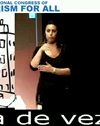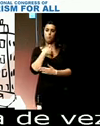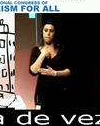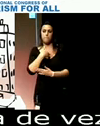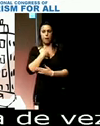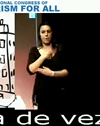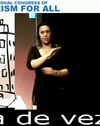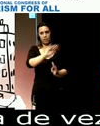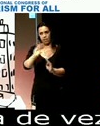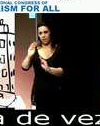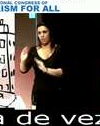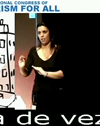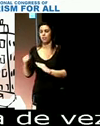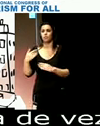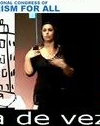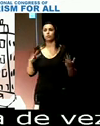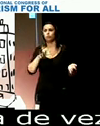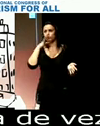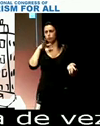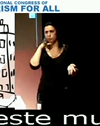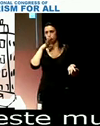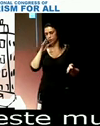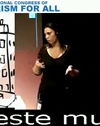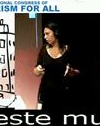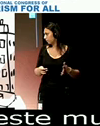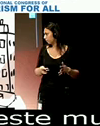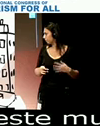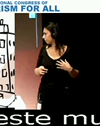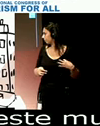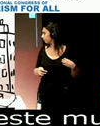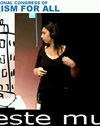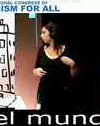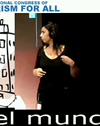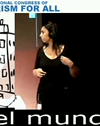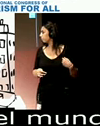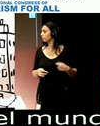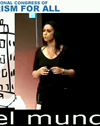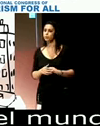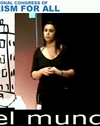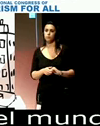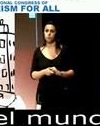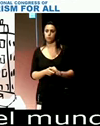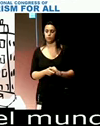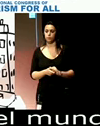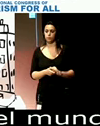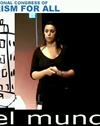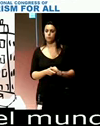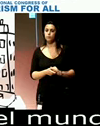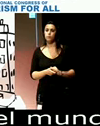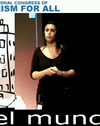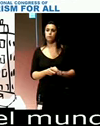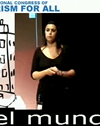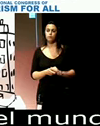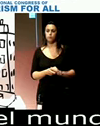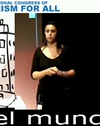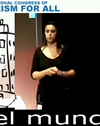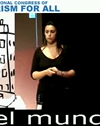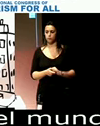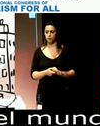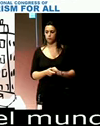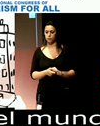reason? The reason is I'm close being blind. Although I'm blind, I do not really fear the